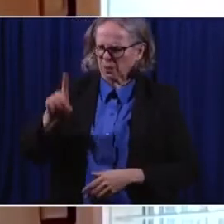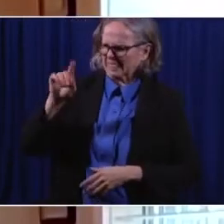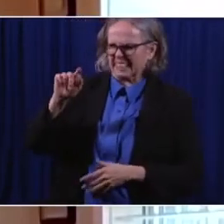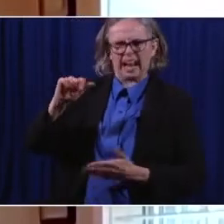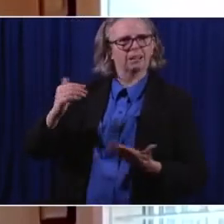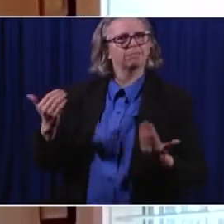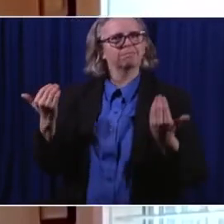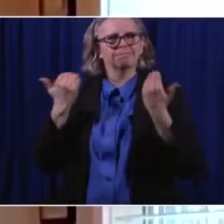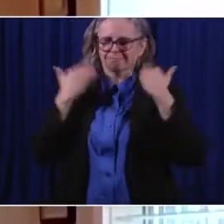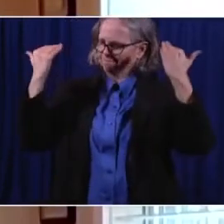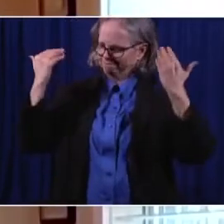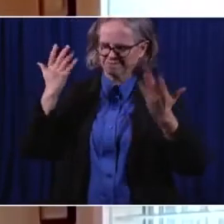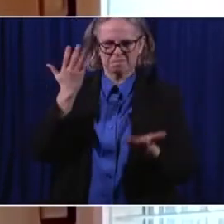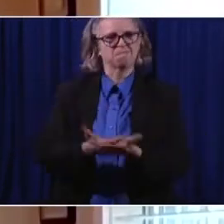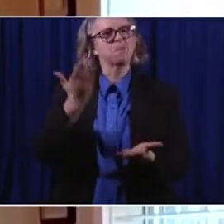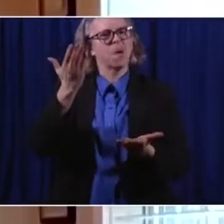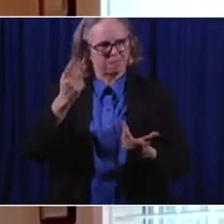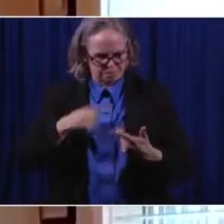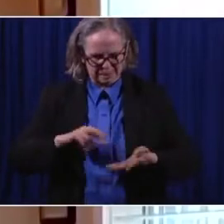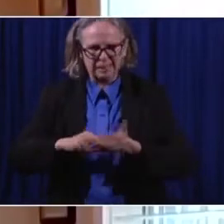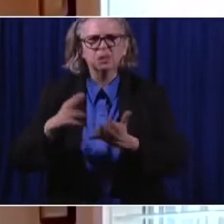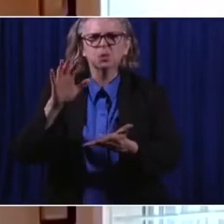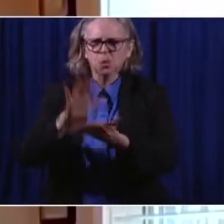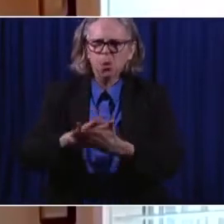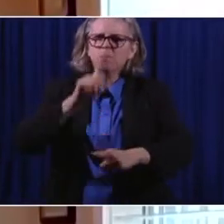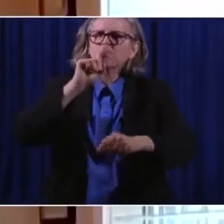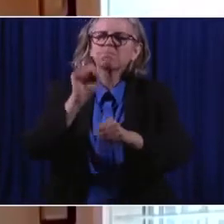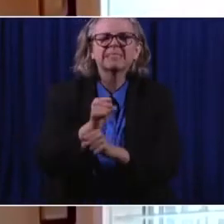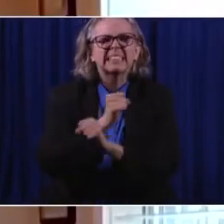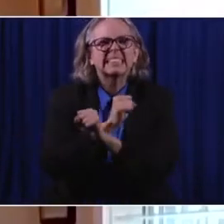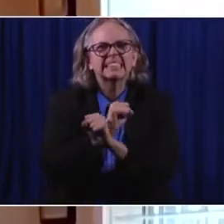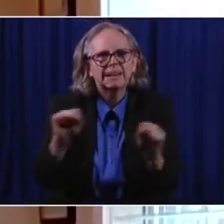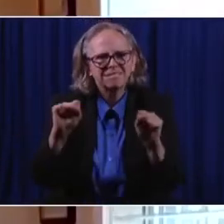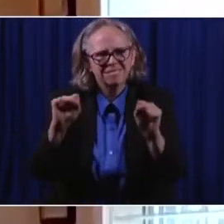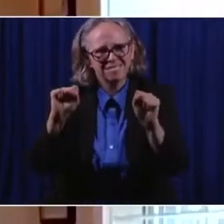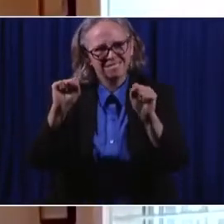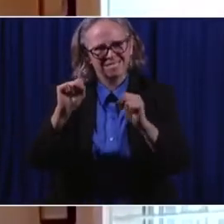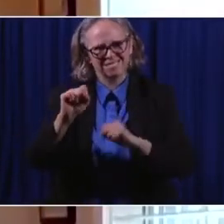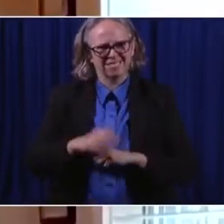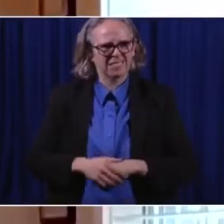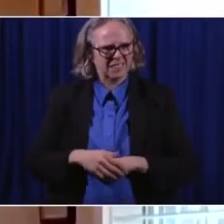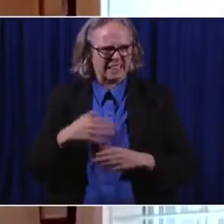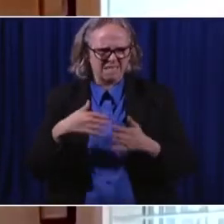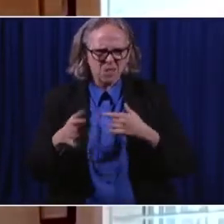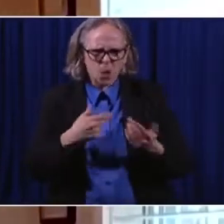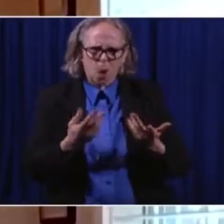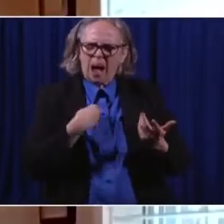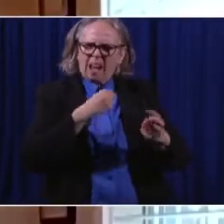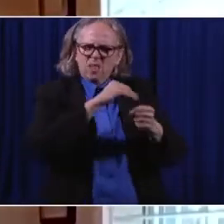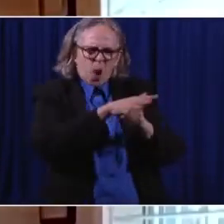also the safest place for our students, even in the midst of this COVID-19 pandemic.